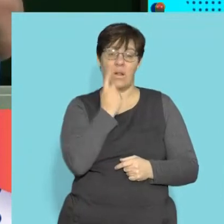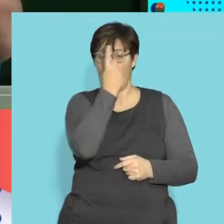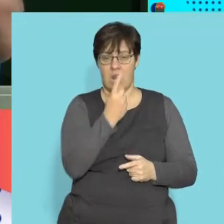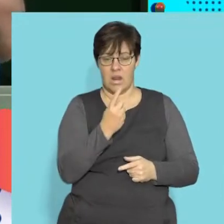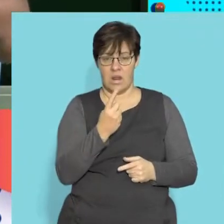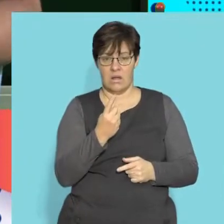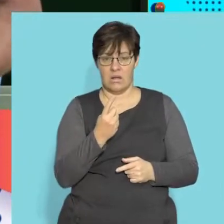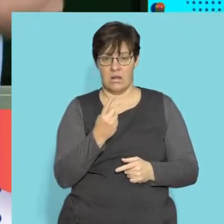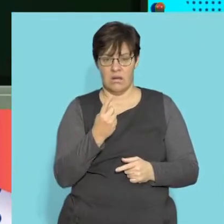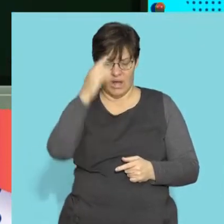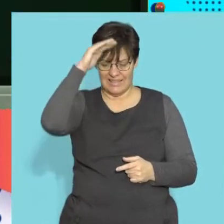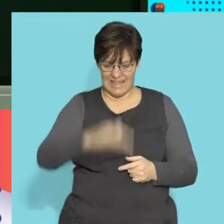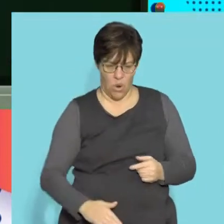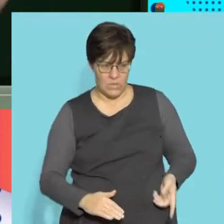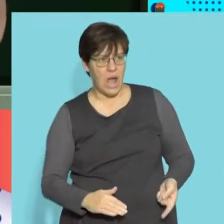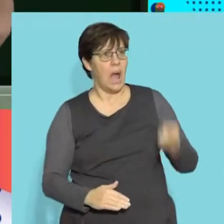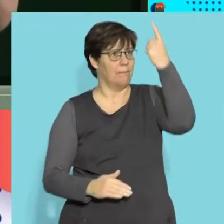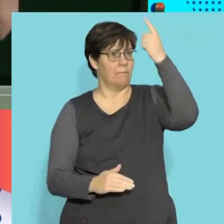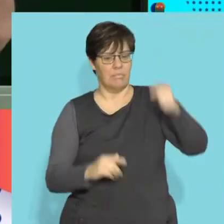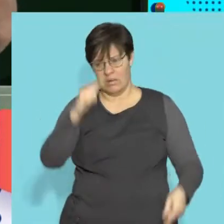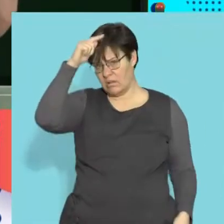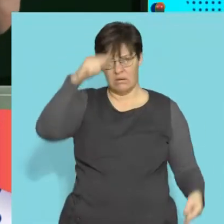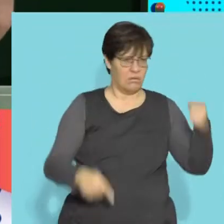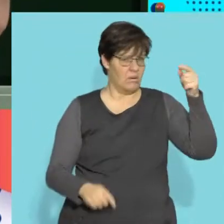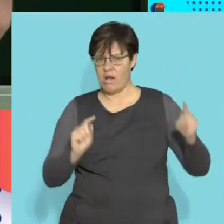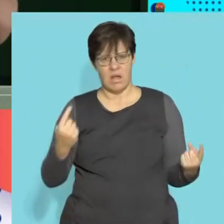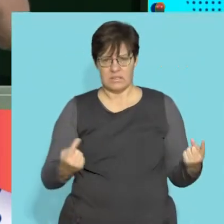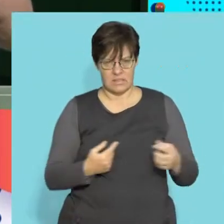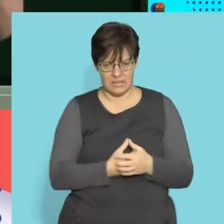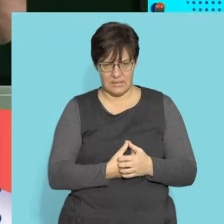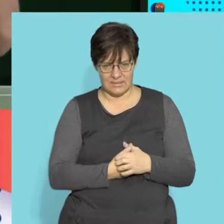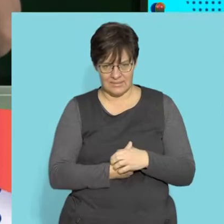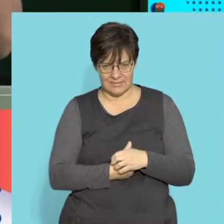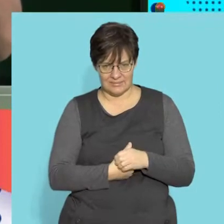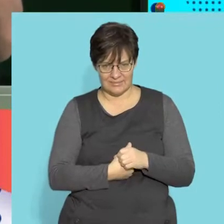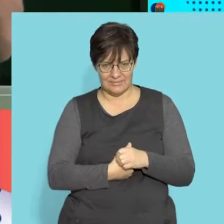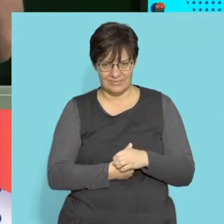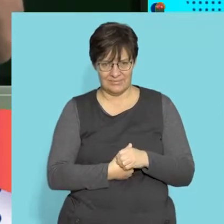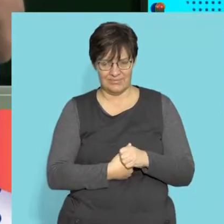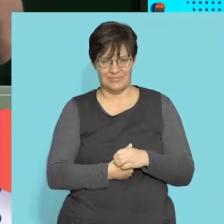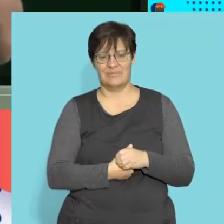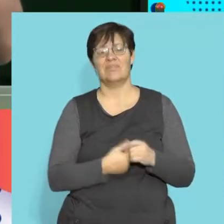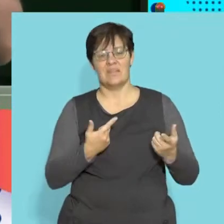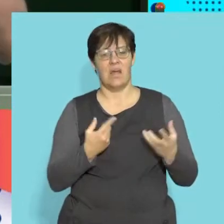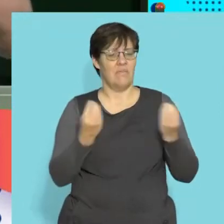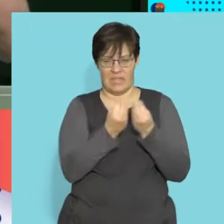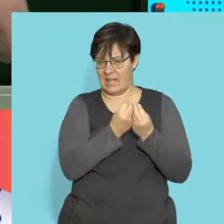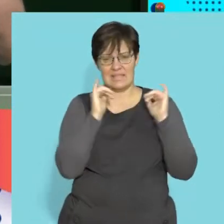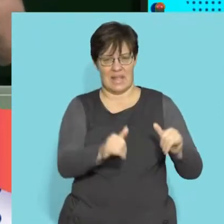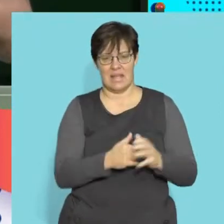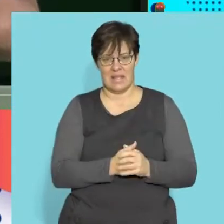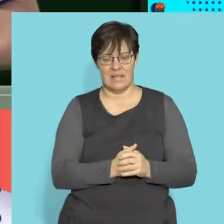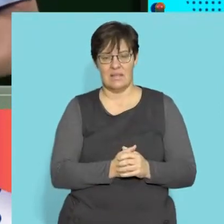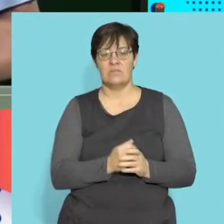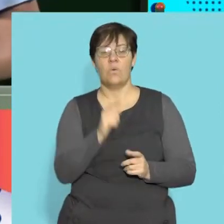metal. So you can't just have it going up on one side and down on the other, and they separate from each other forever. No, they're one